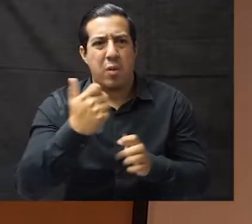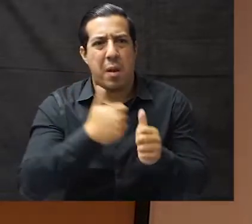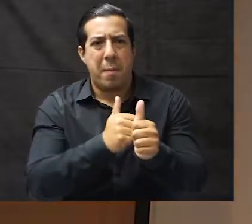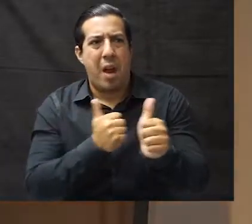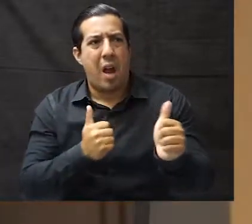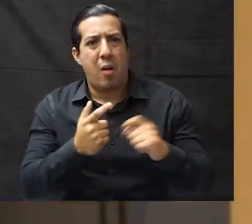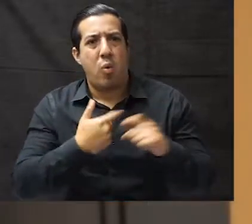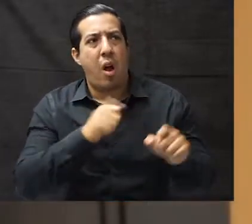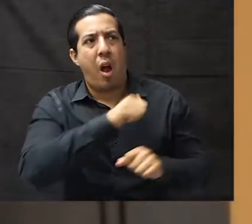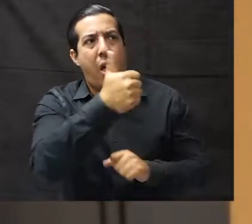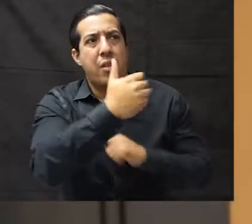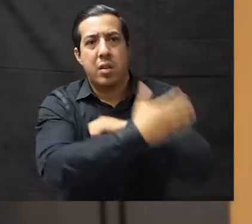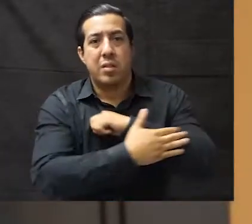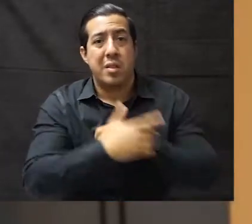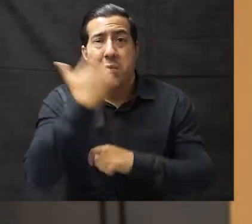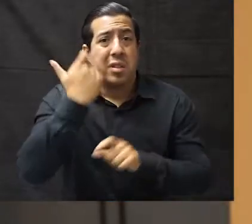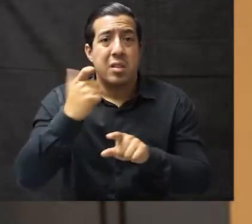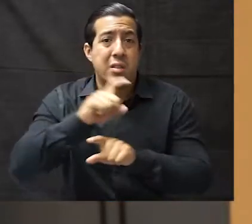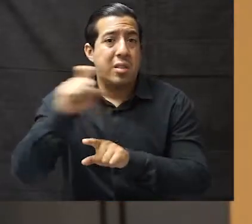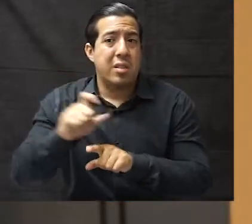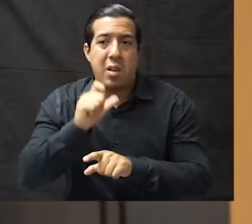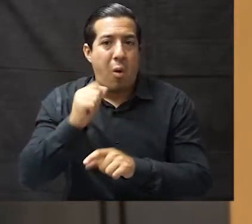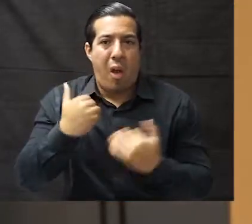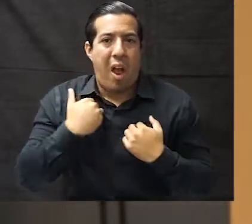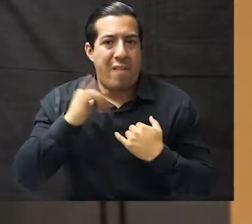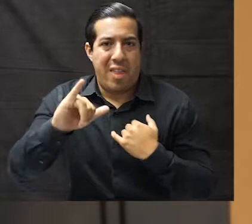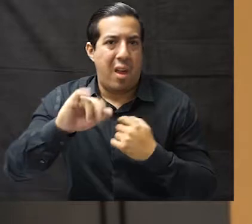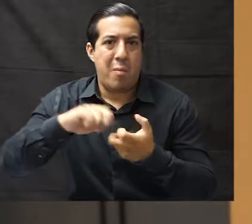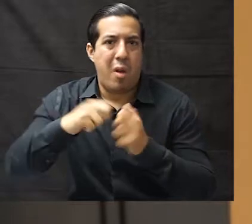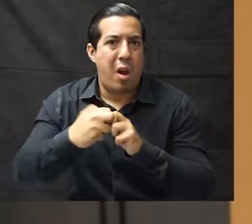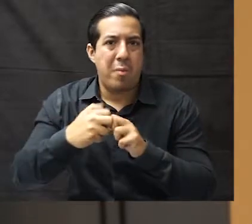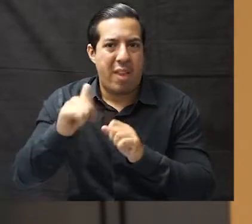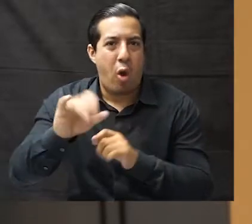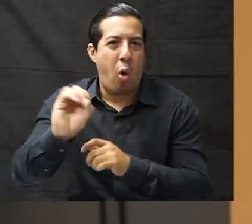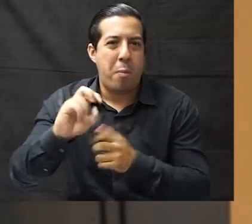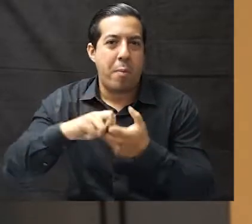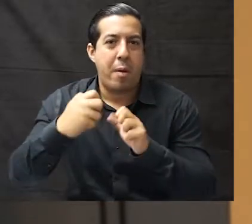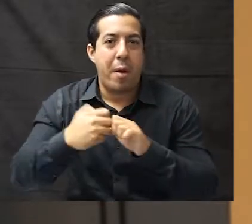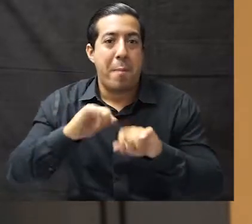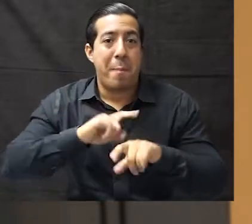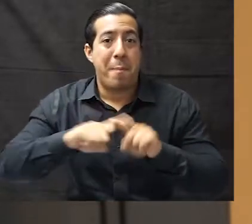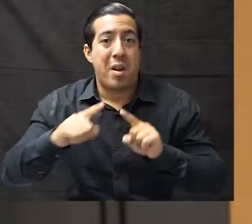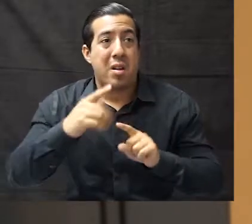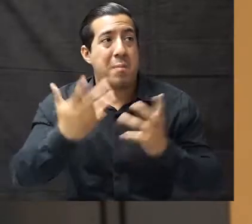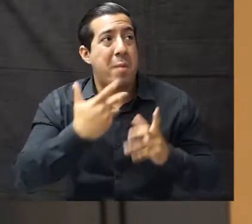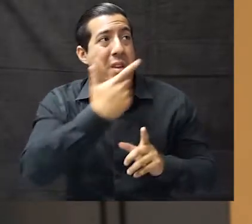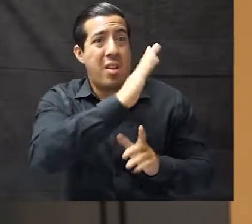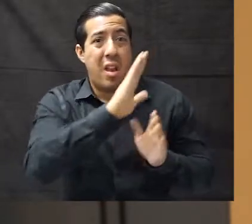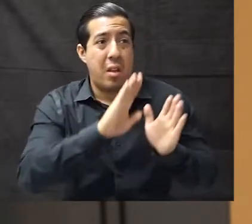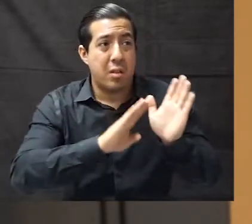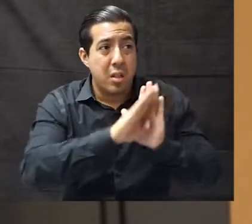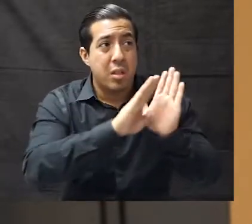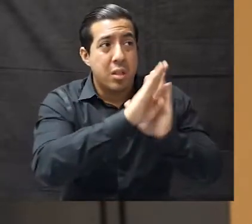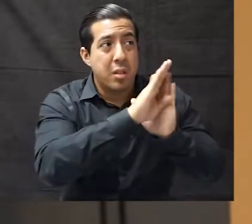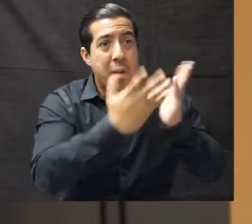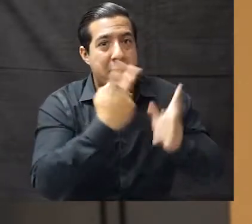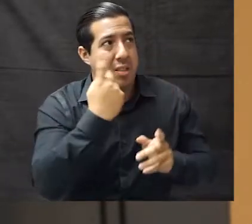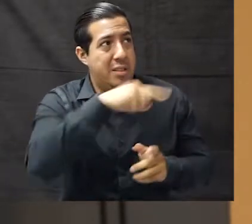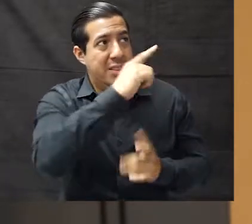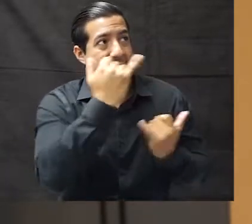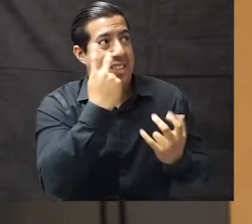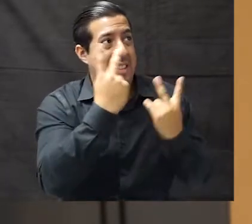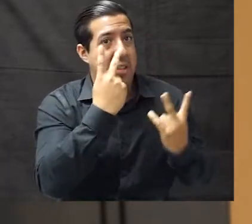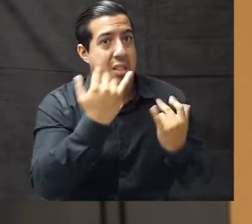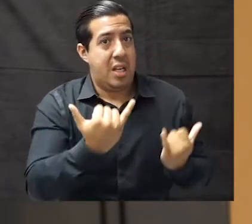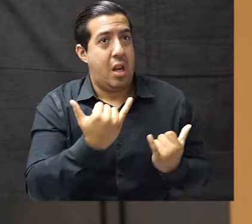this. What we see drug-wise here in Houston, so this is stuff out of about the last year's worth of